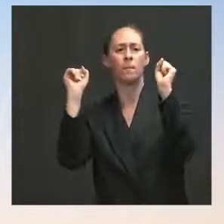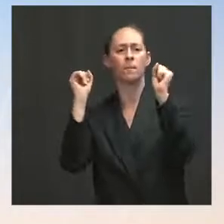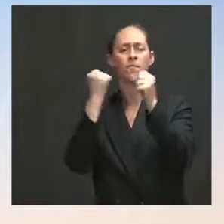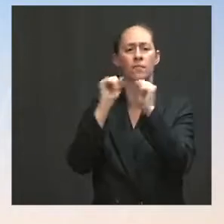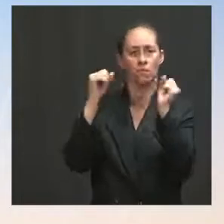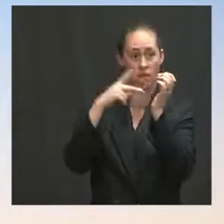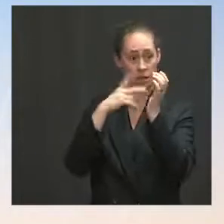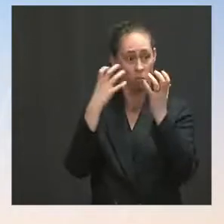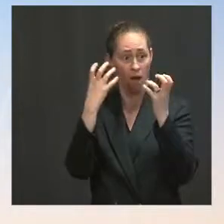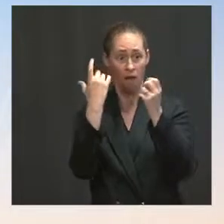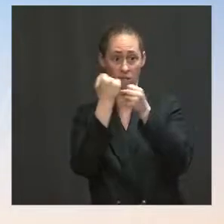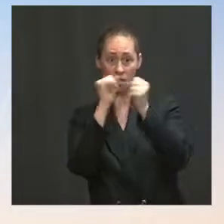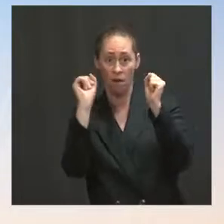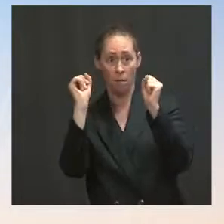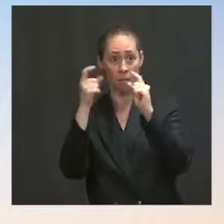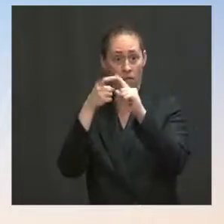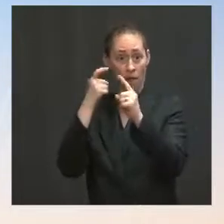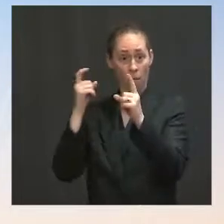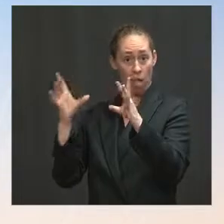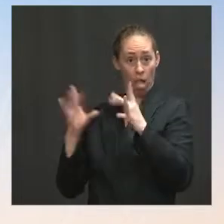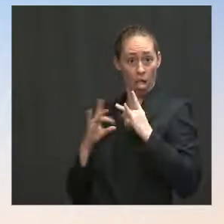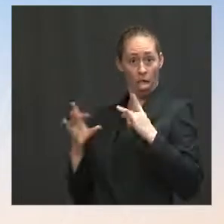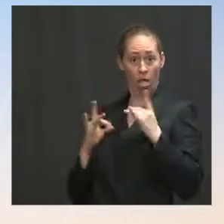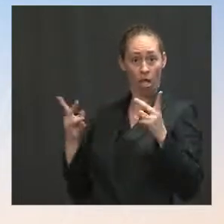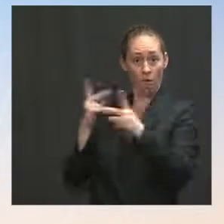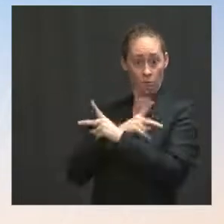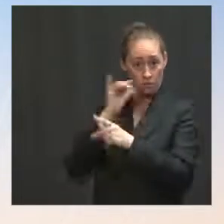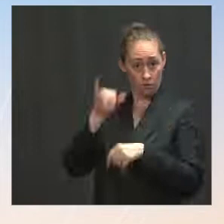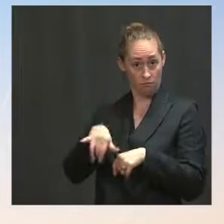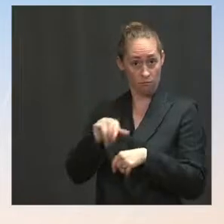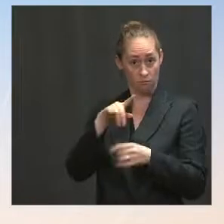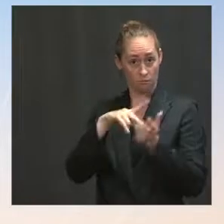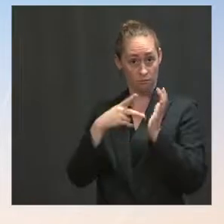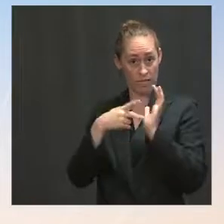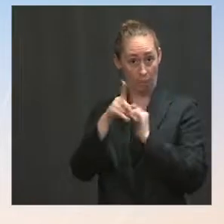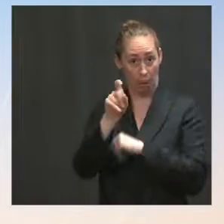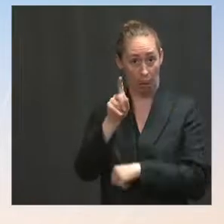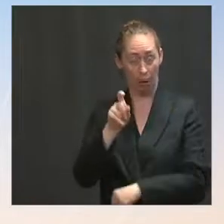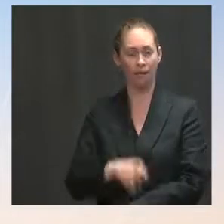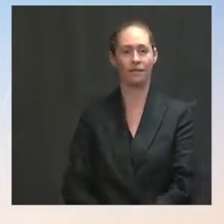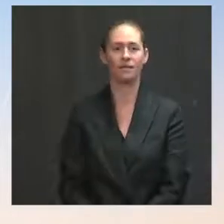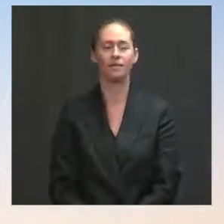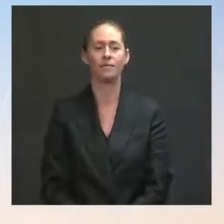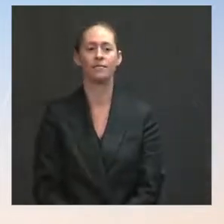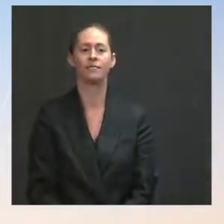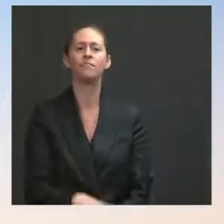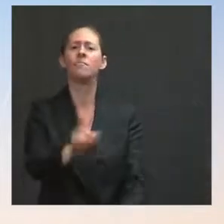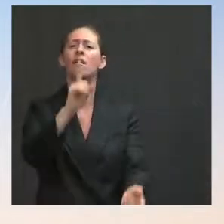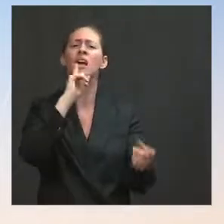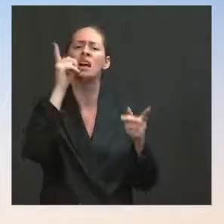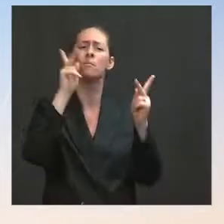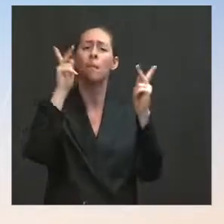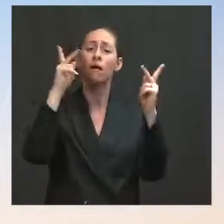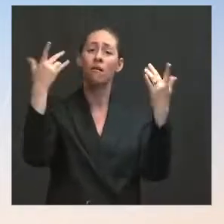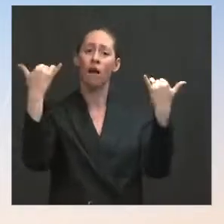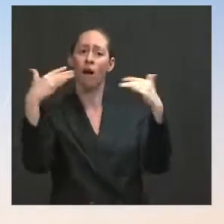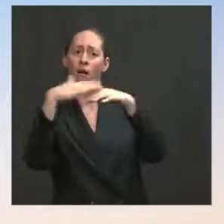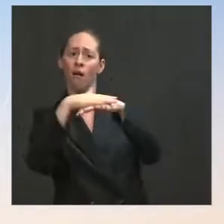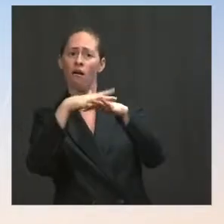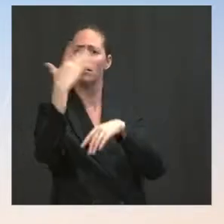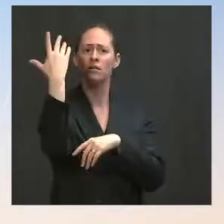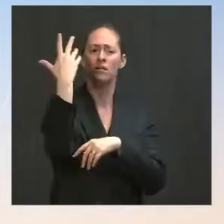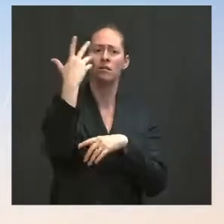from rising COVID cases. Again, I would say that when people are out there in the streets protesting and complaining about the lack